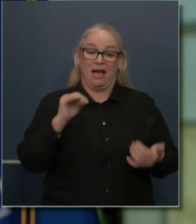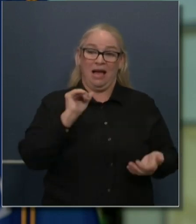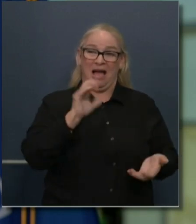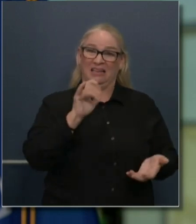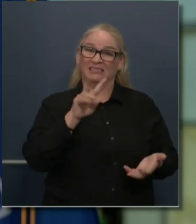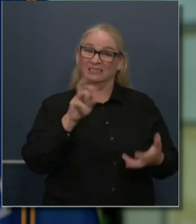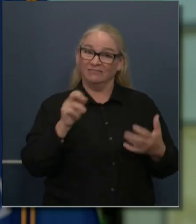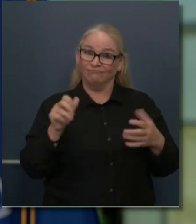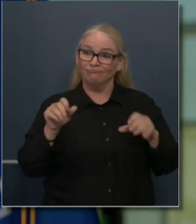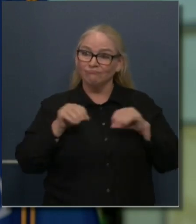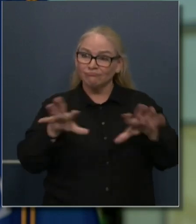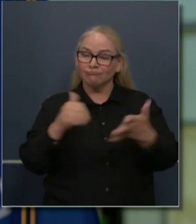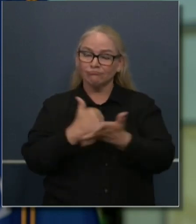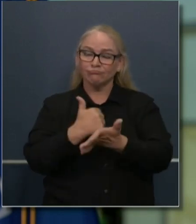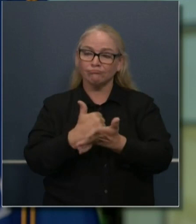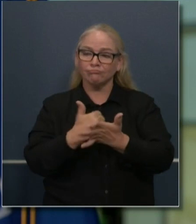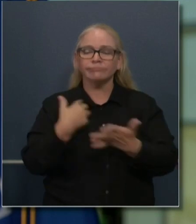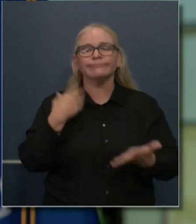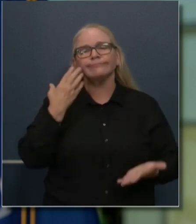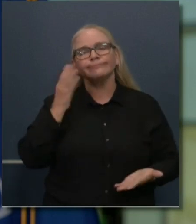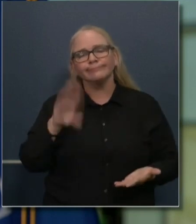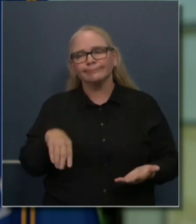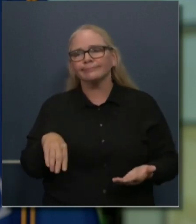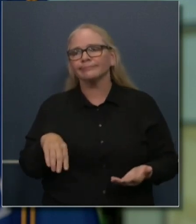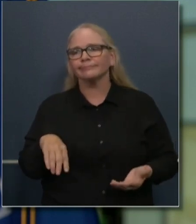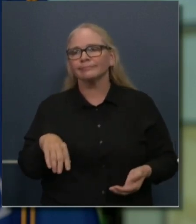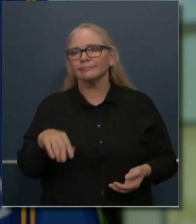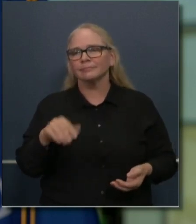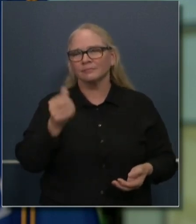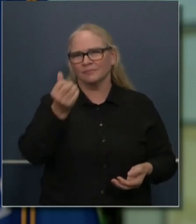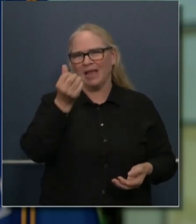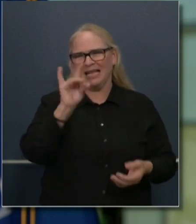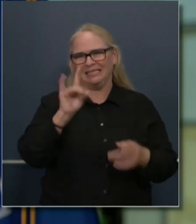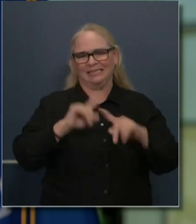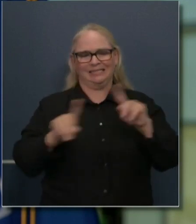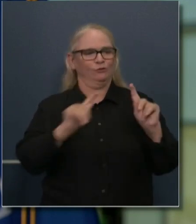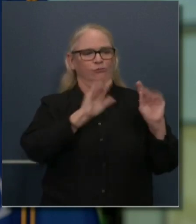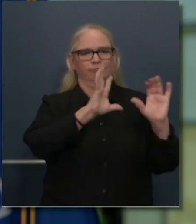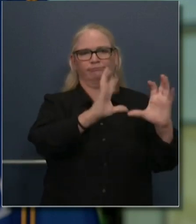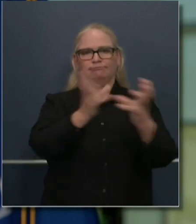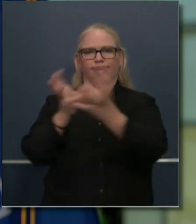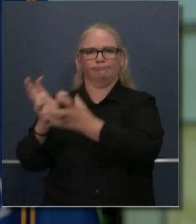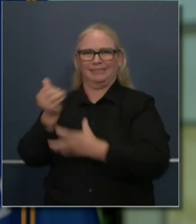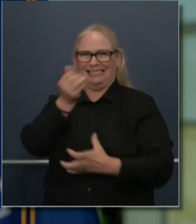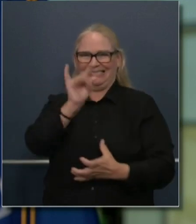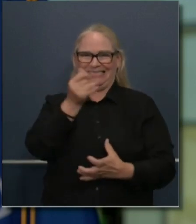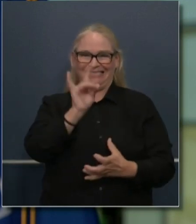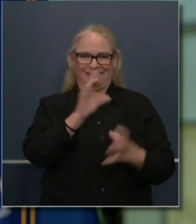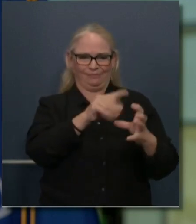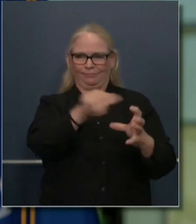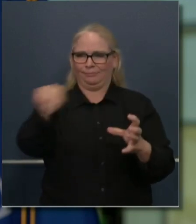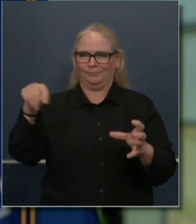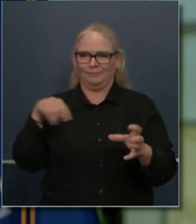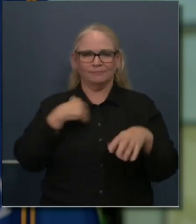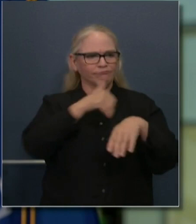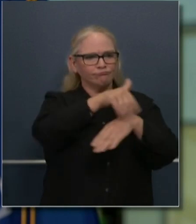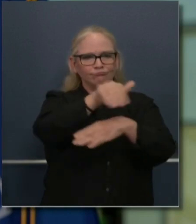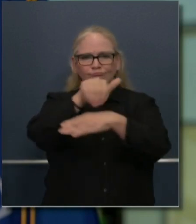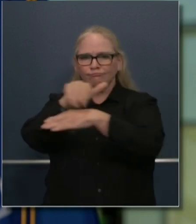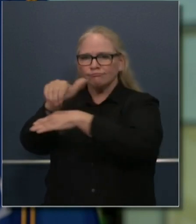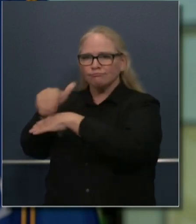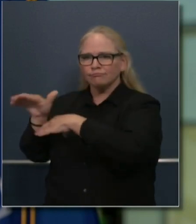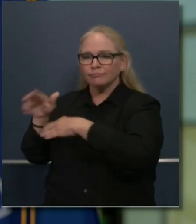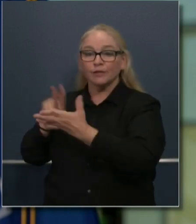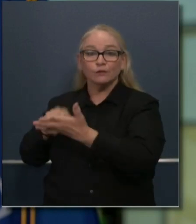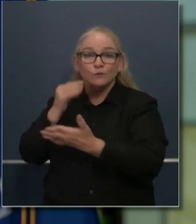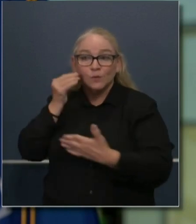18 different cohorts have been supported, segments of our economy, skilled nursing facilities, hospitals, other